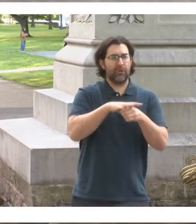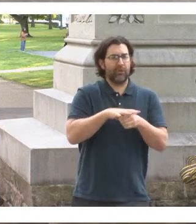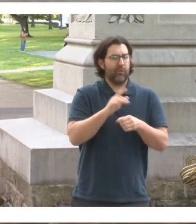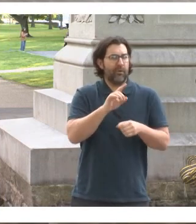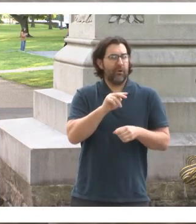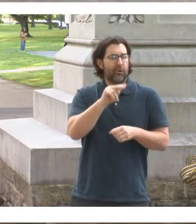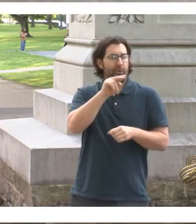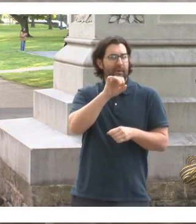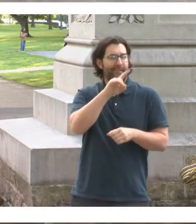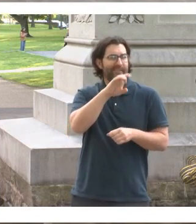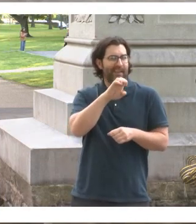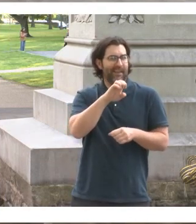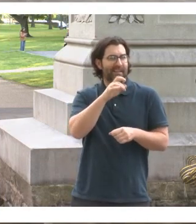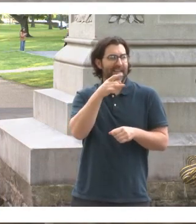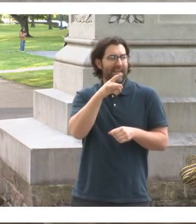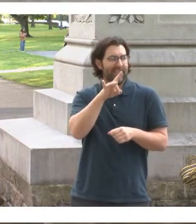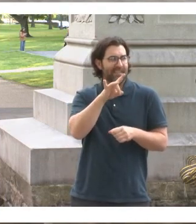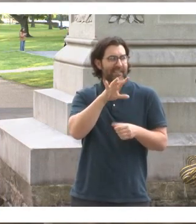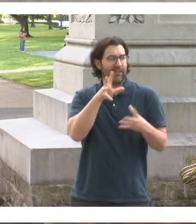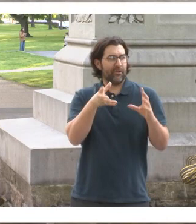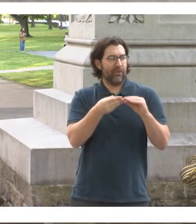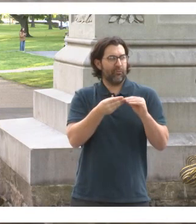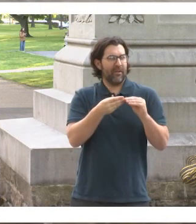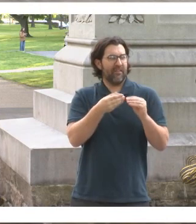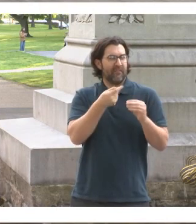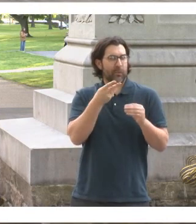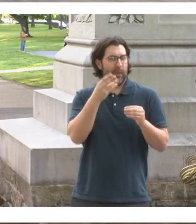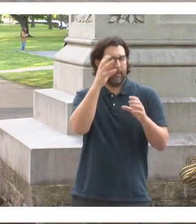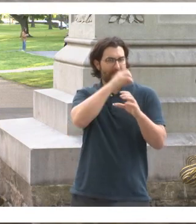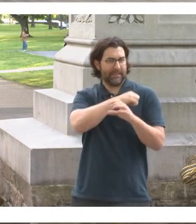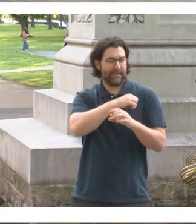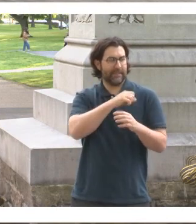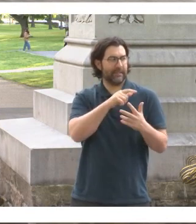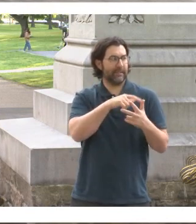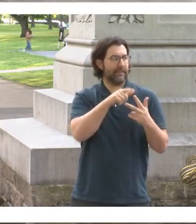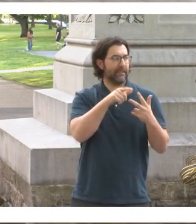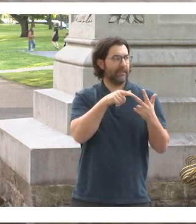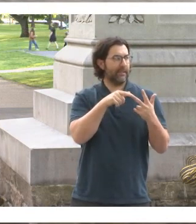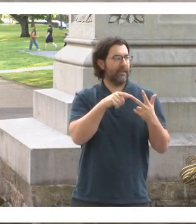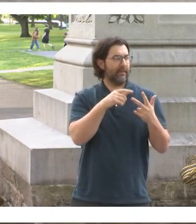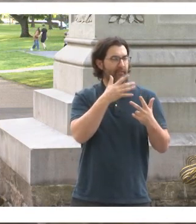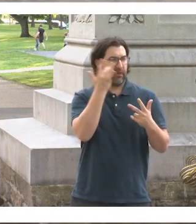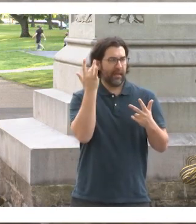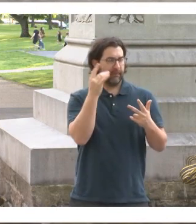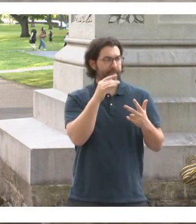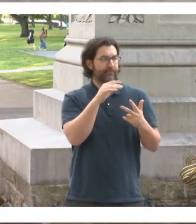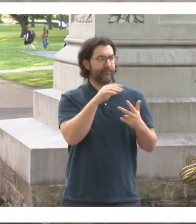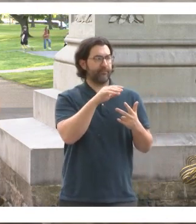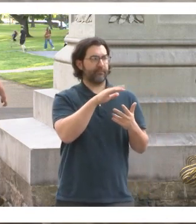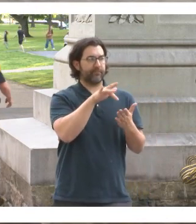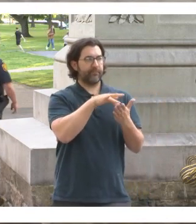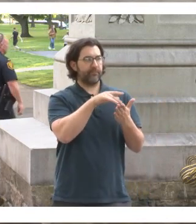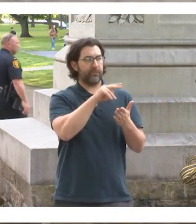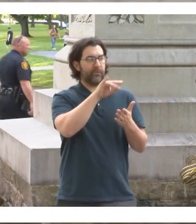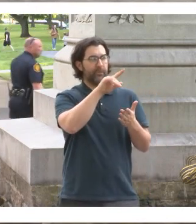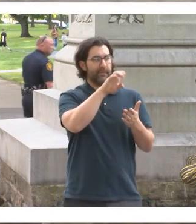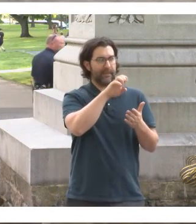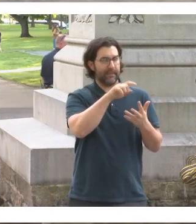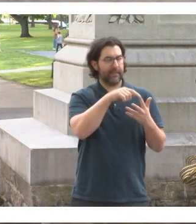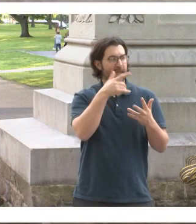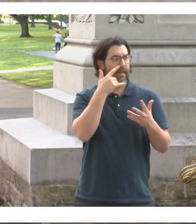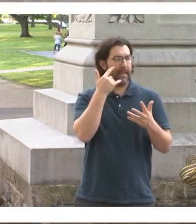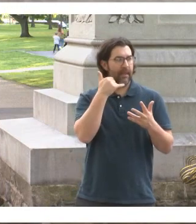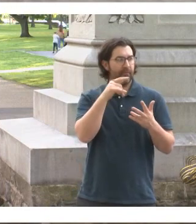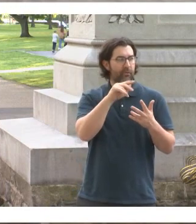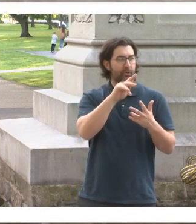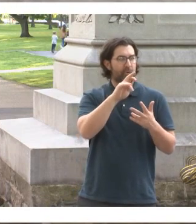north side, and I remissed in naming some of them. 3 that I forgot to mention was Central North Side,